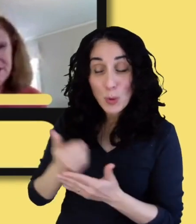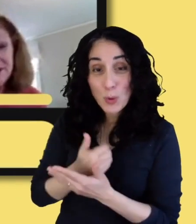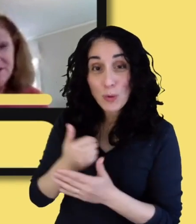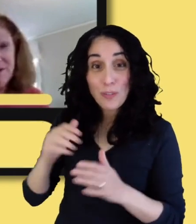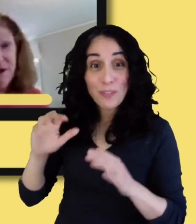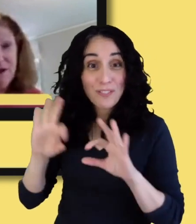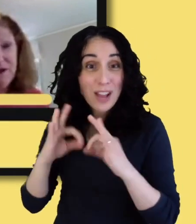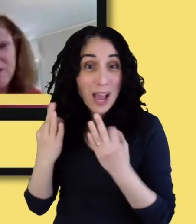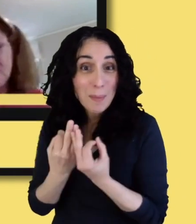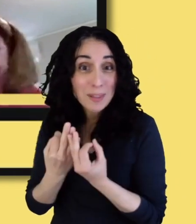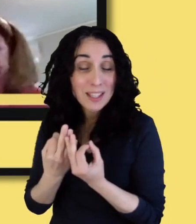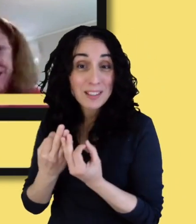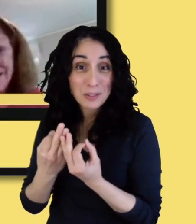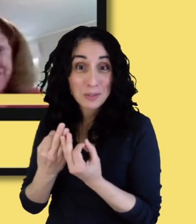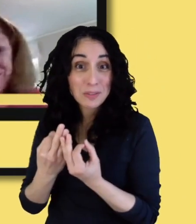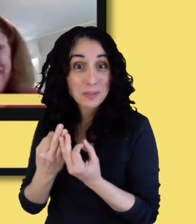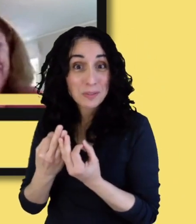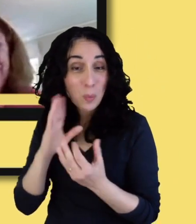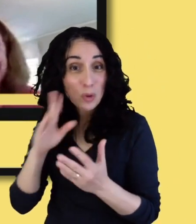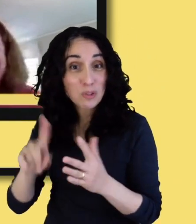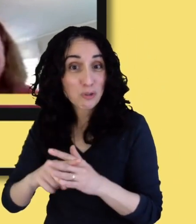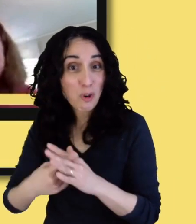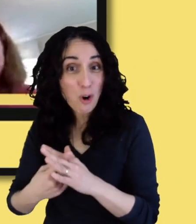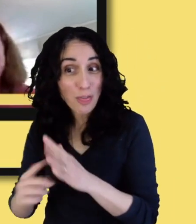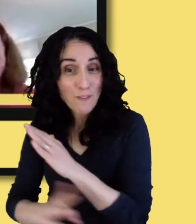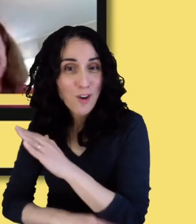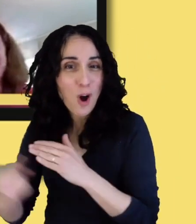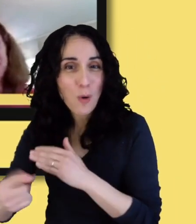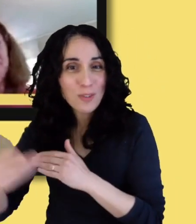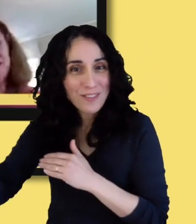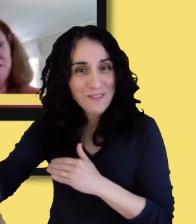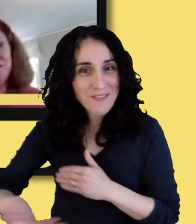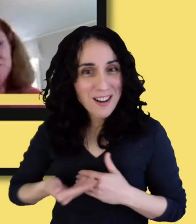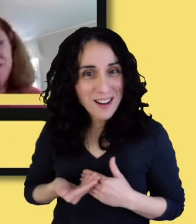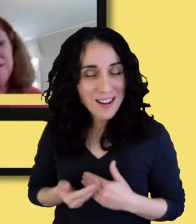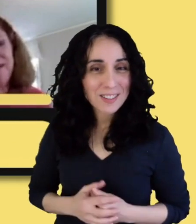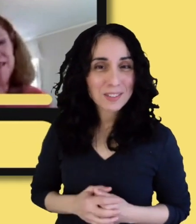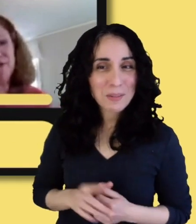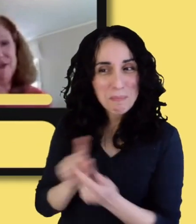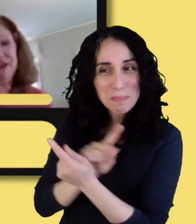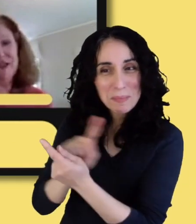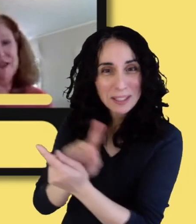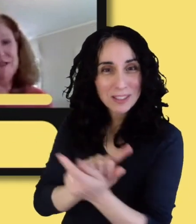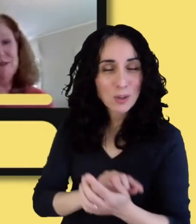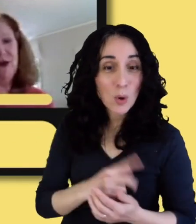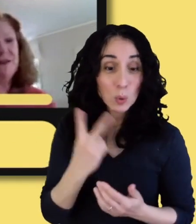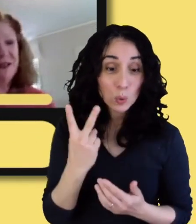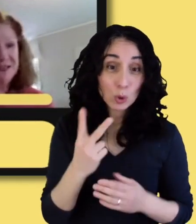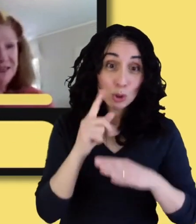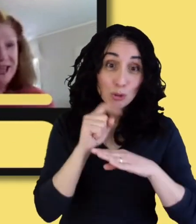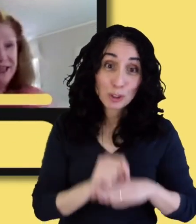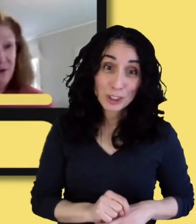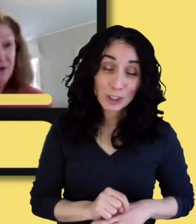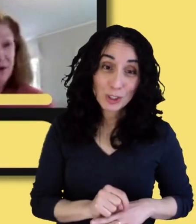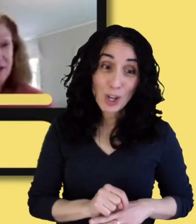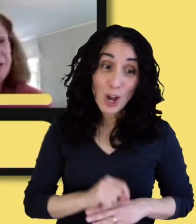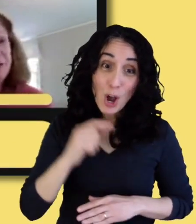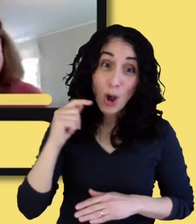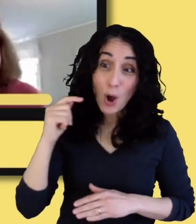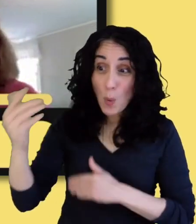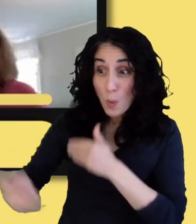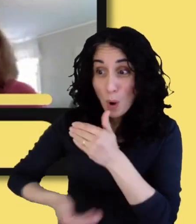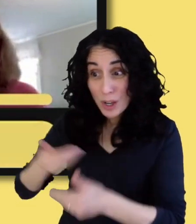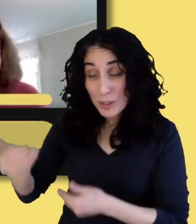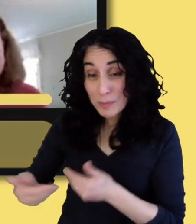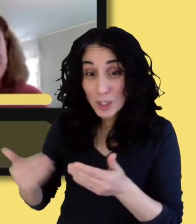entering kindergarten in the fall are always invited. And so there's two amazing traditions, one of welcoming